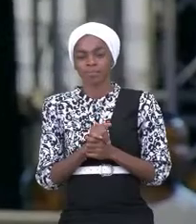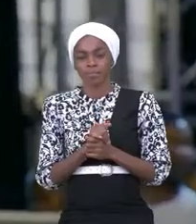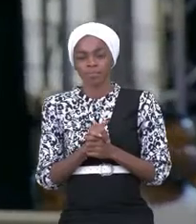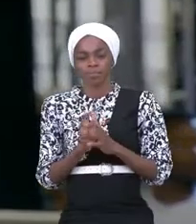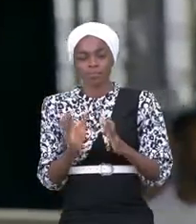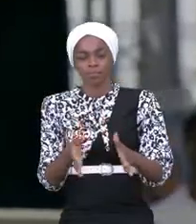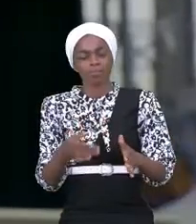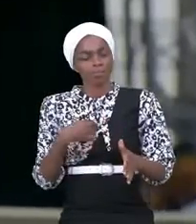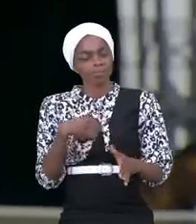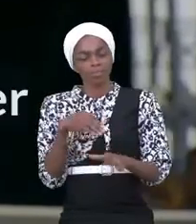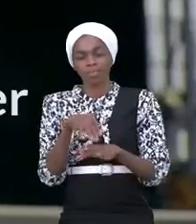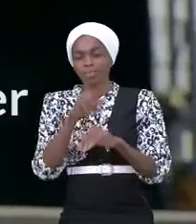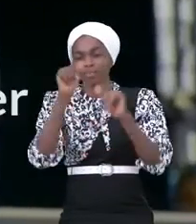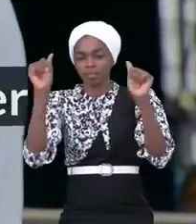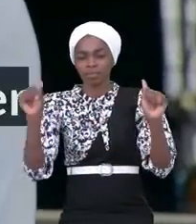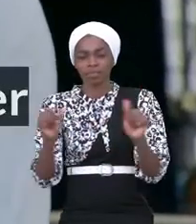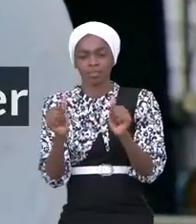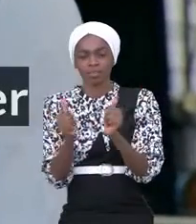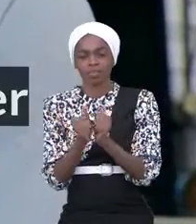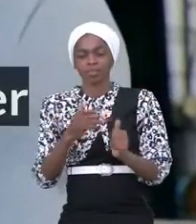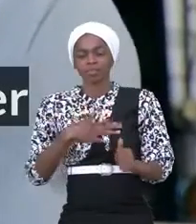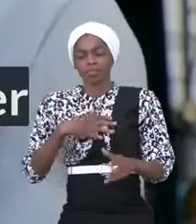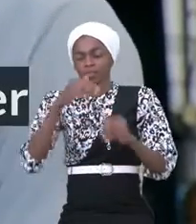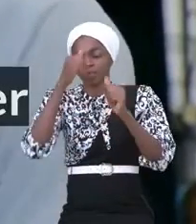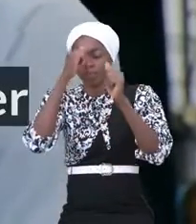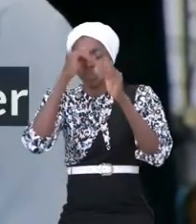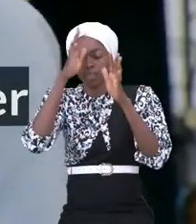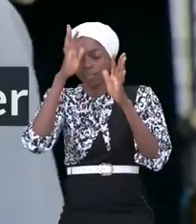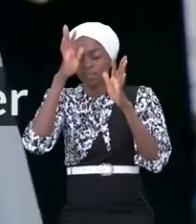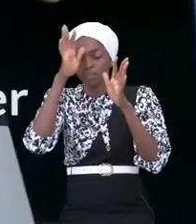Leave me at the altar with my father.